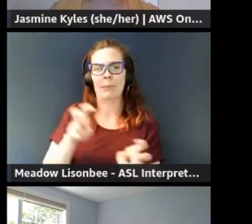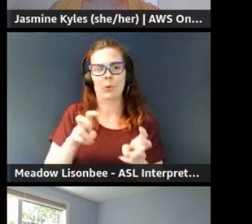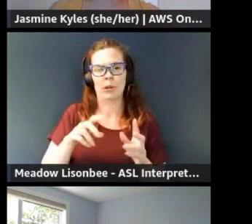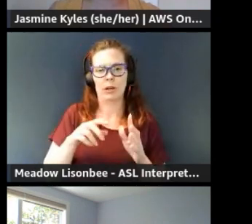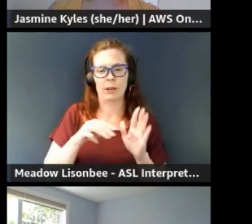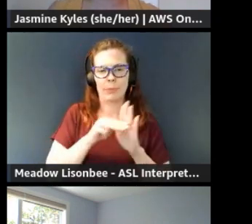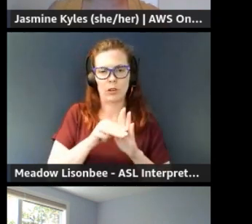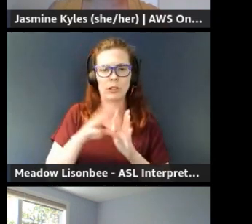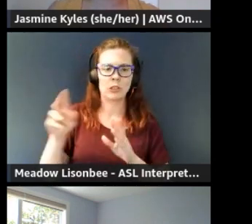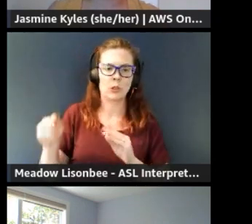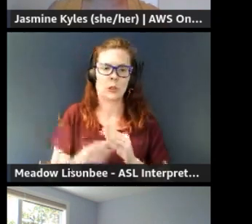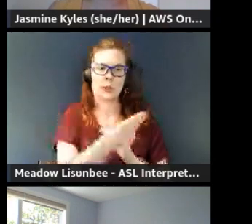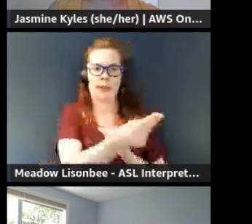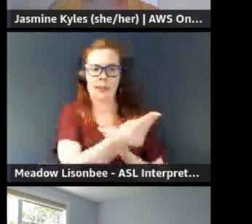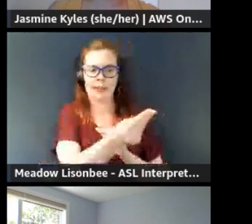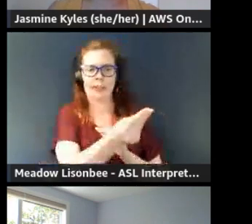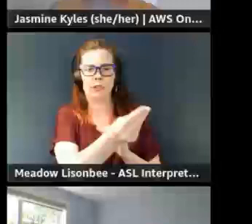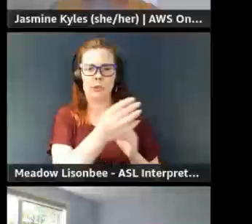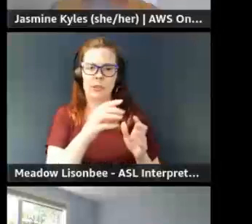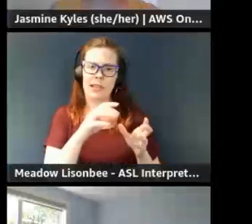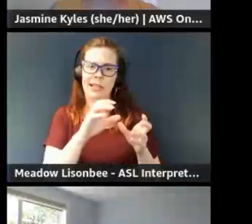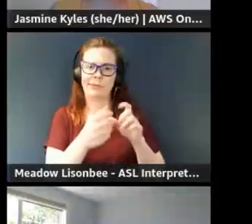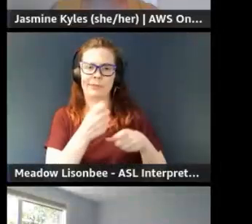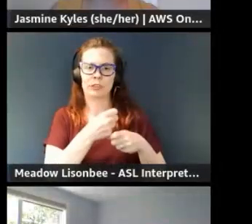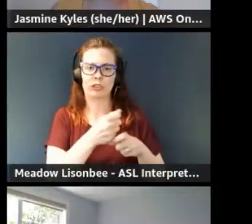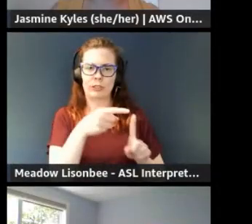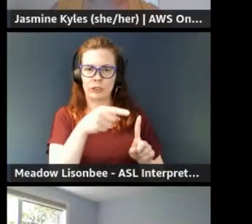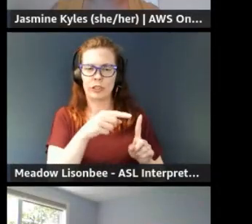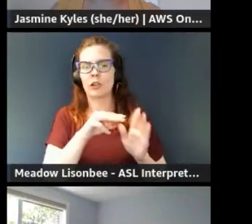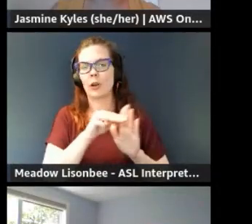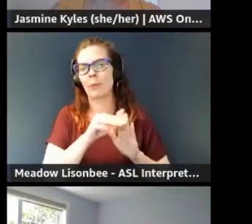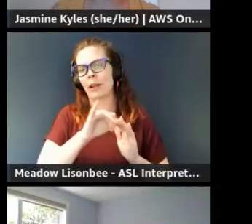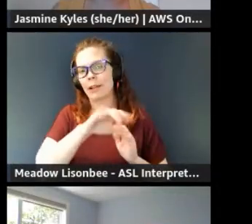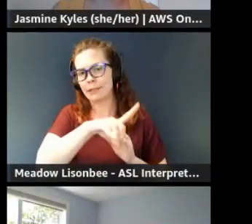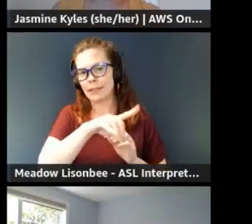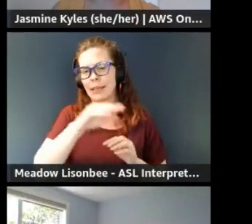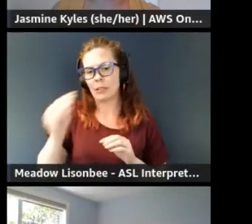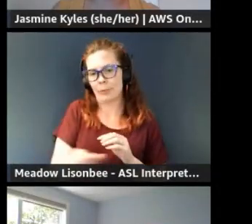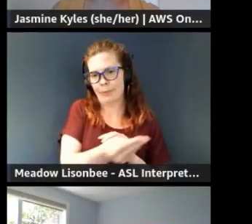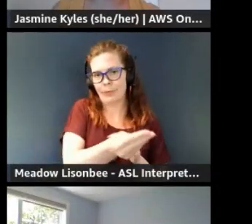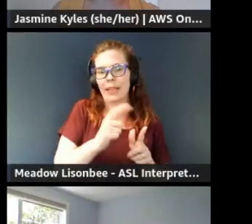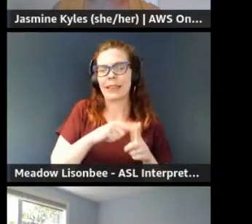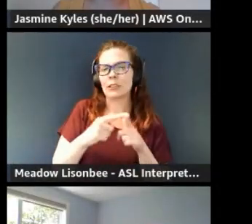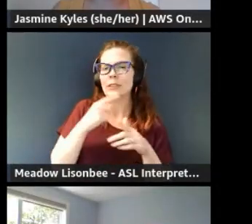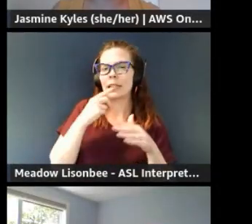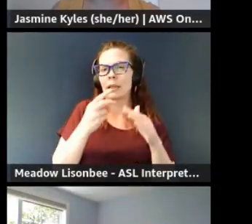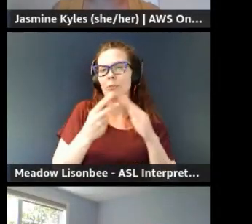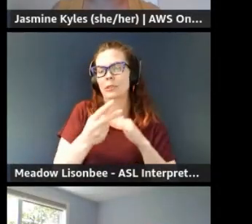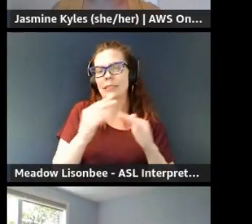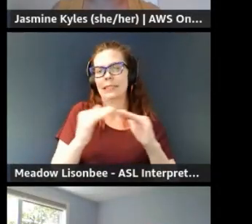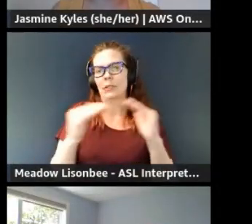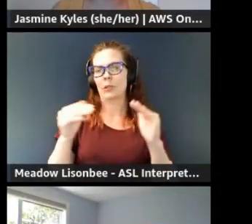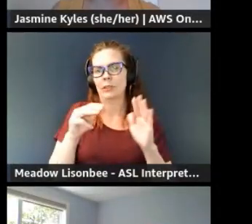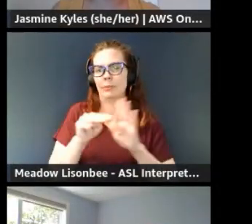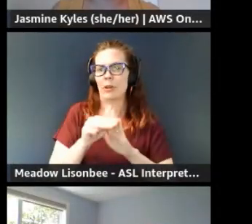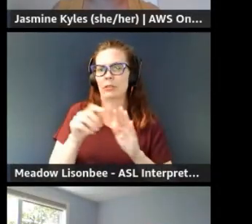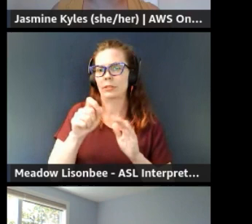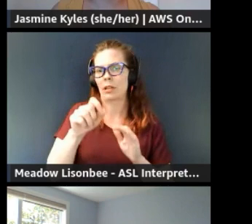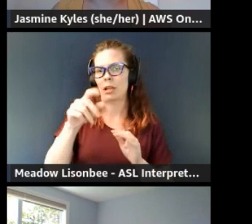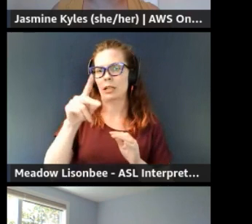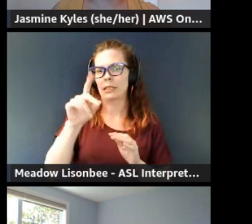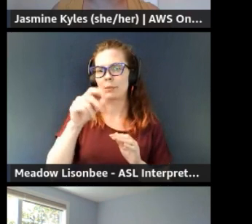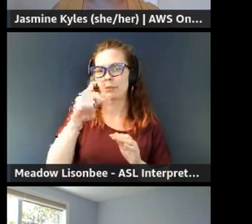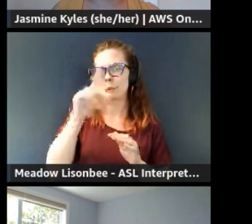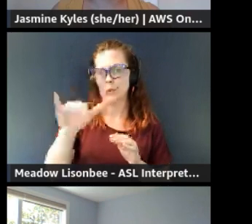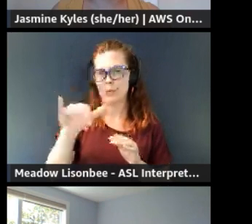the constructor of JumpStart model, your model ID, and then all you need to do is say predictor equals model.deploy, and this is